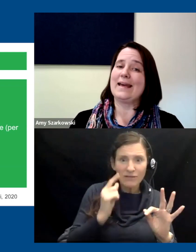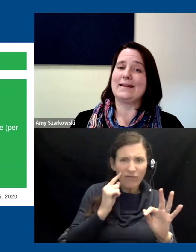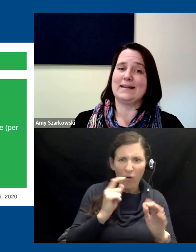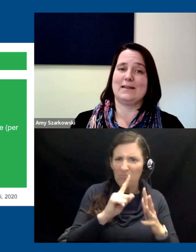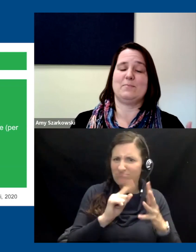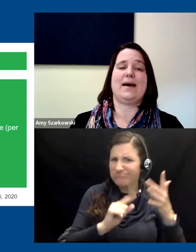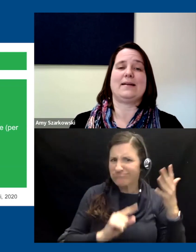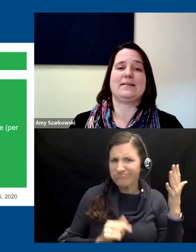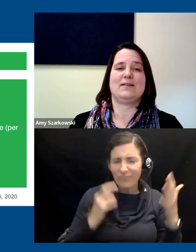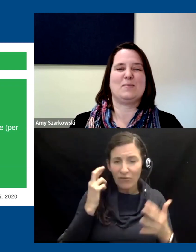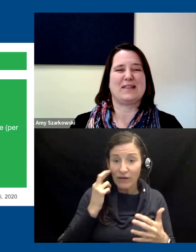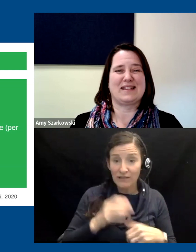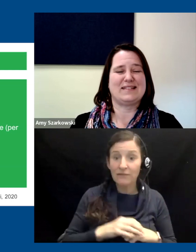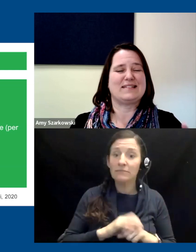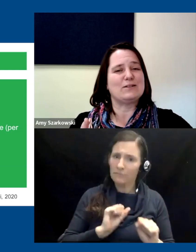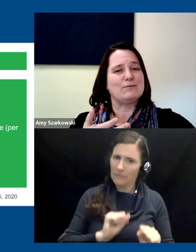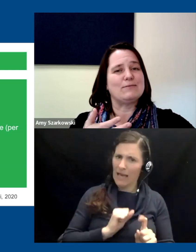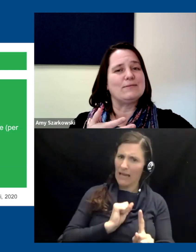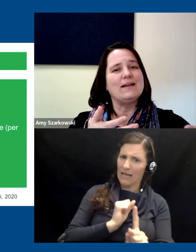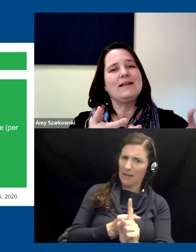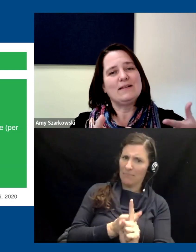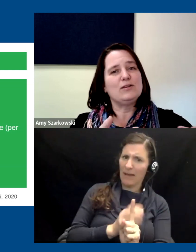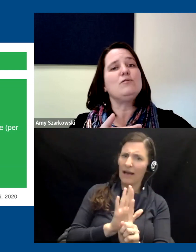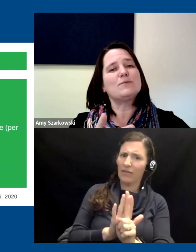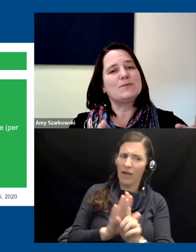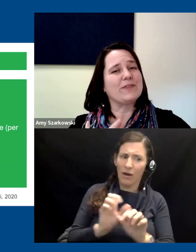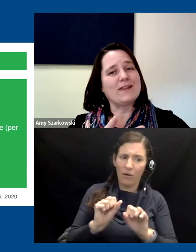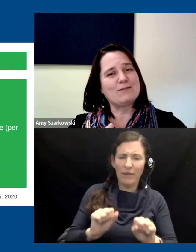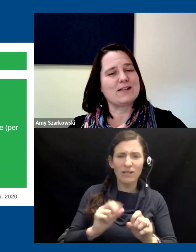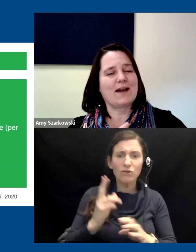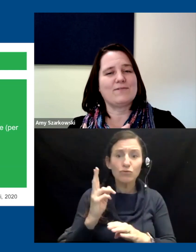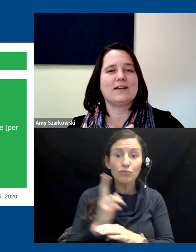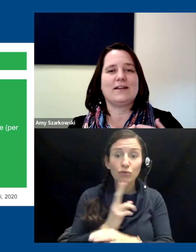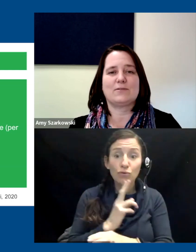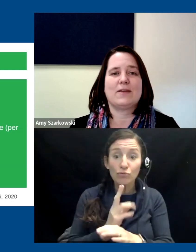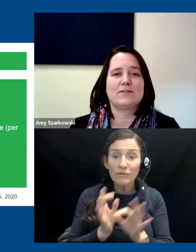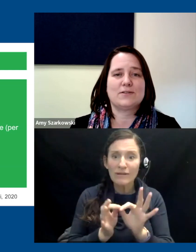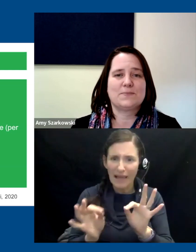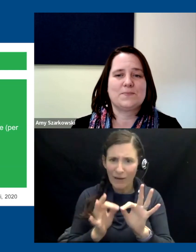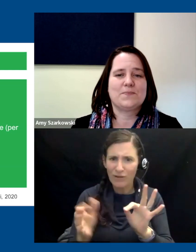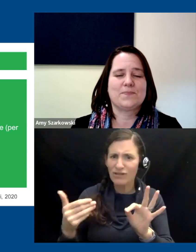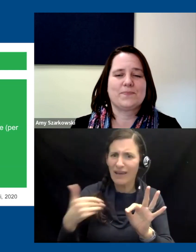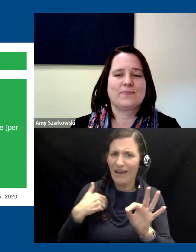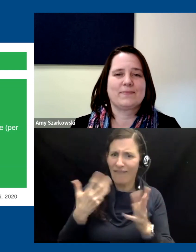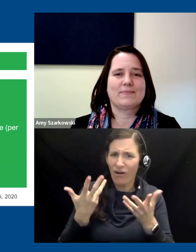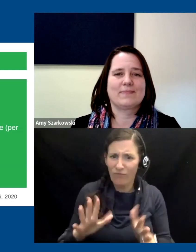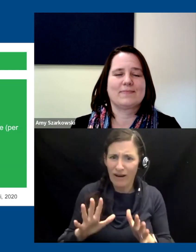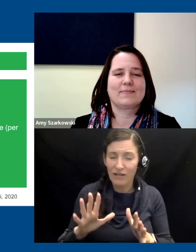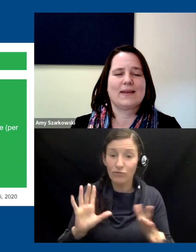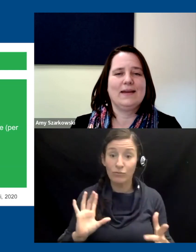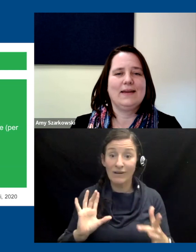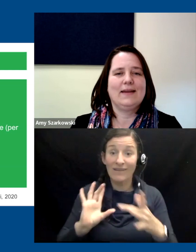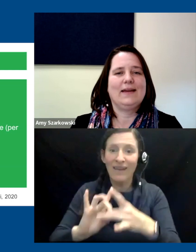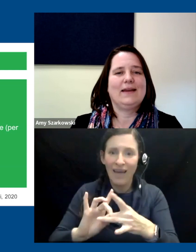that can impact their ability to use the language they have to connect with others.